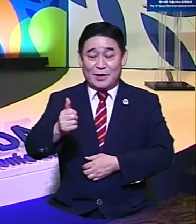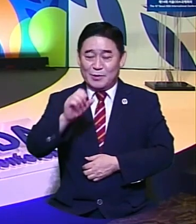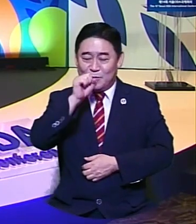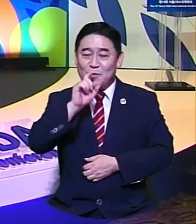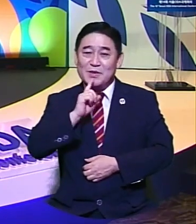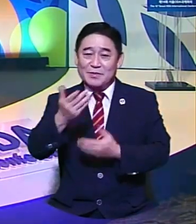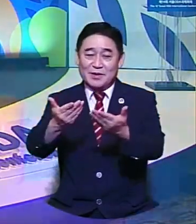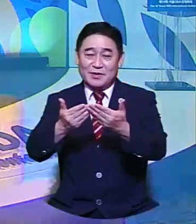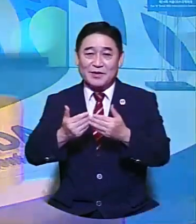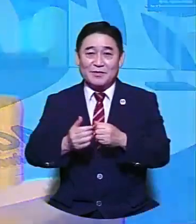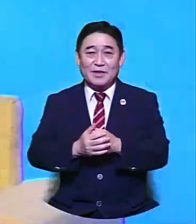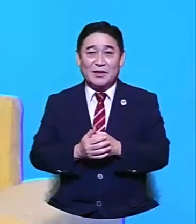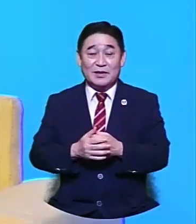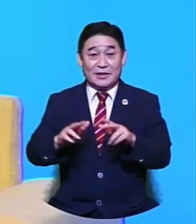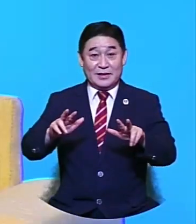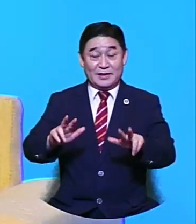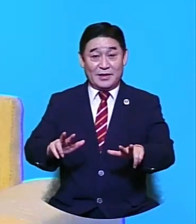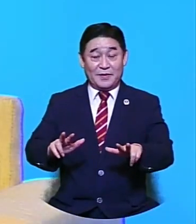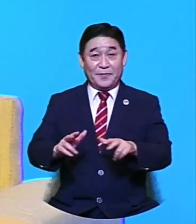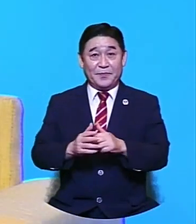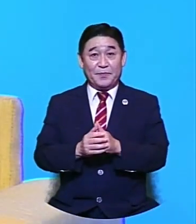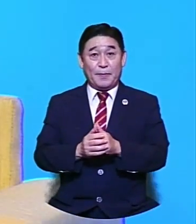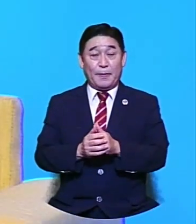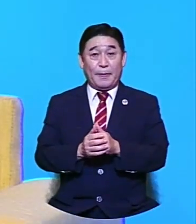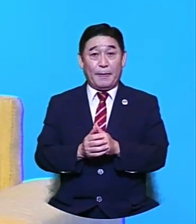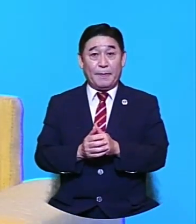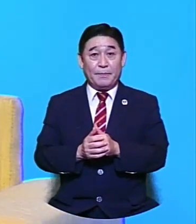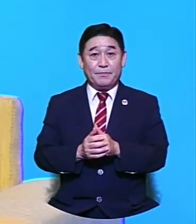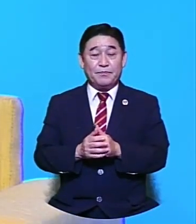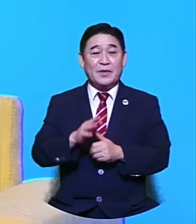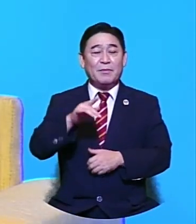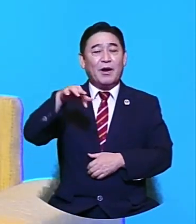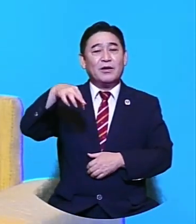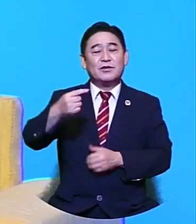Now I have a question for Chris.